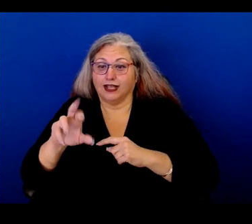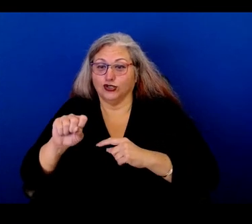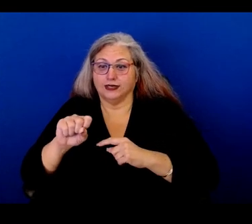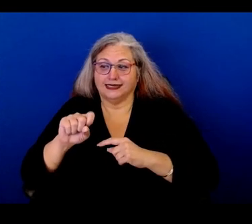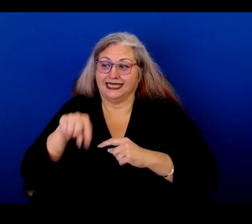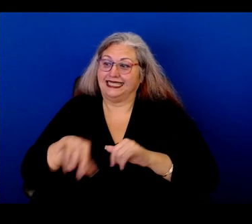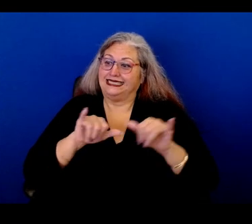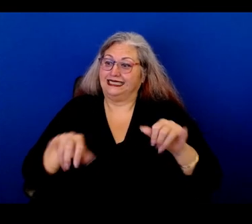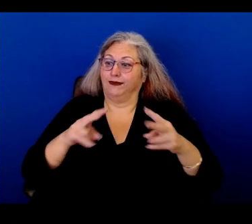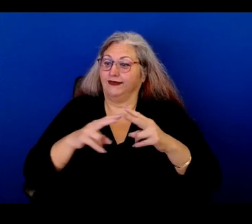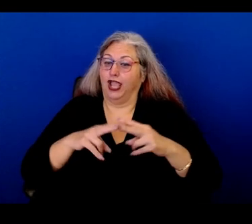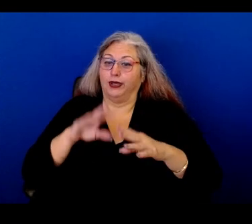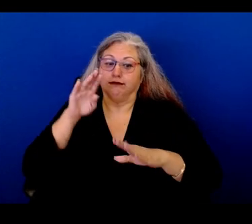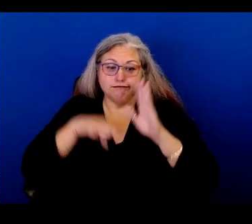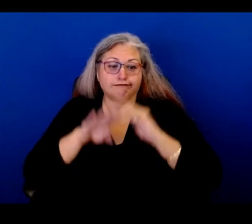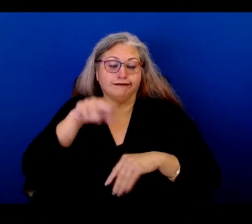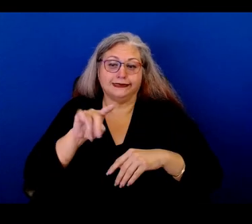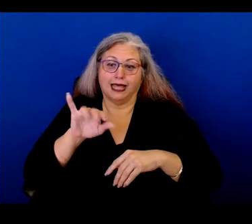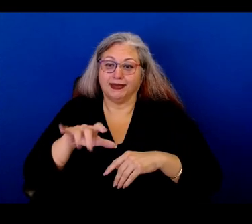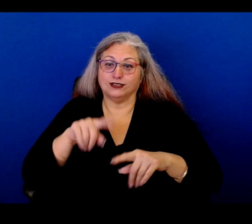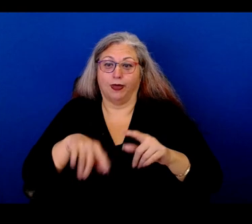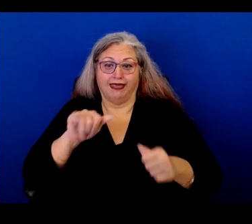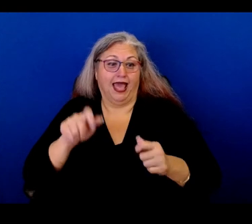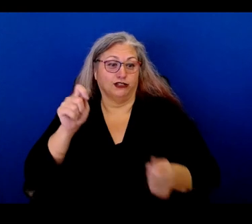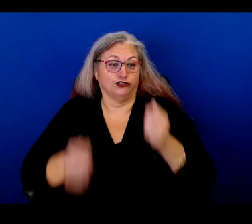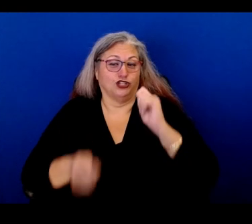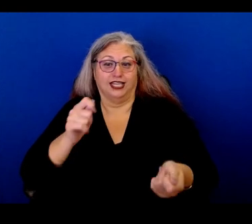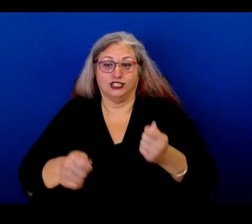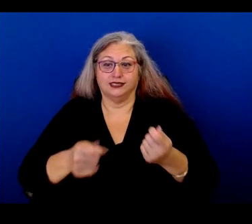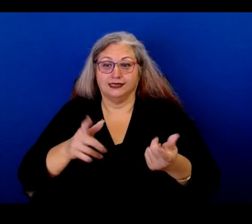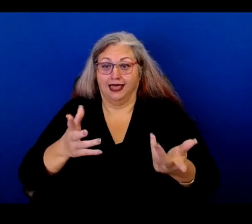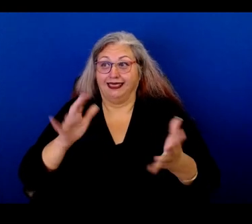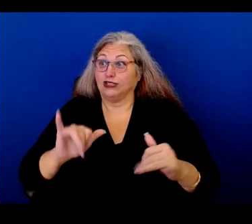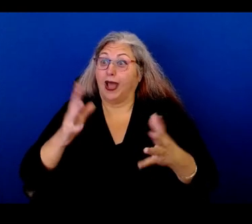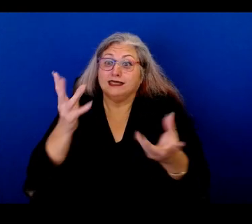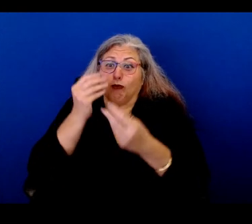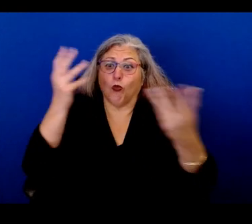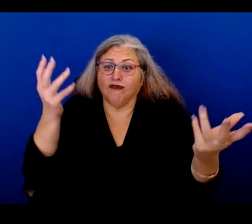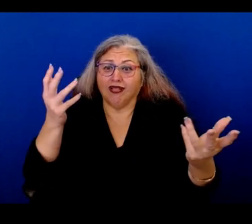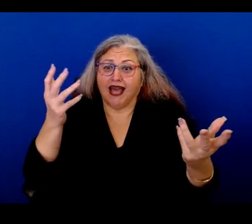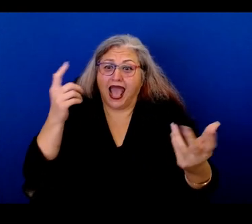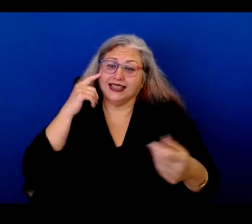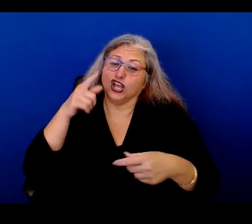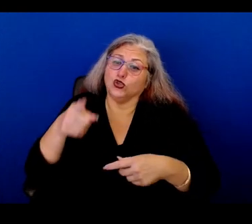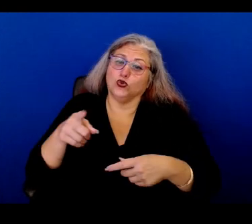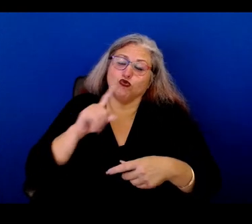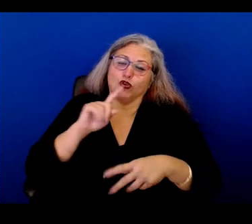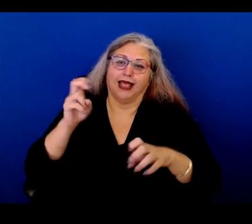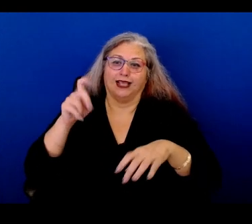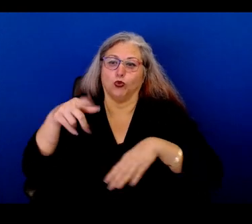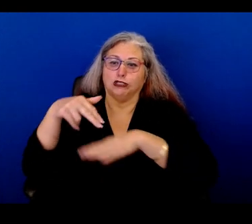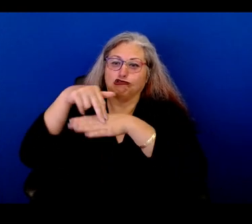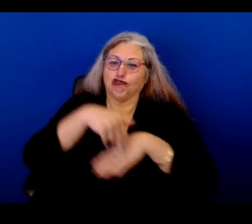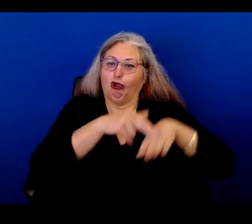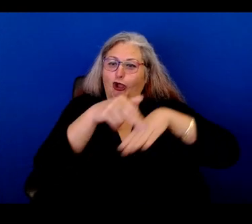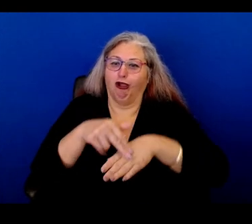dynamic system, right? And so this dynamism changes things, and that's the beauty of it. And I think you're such a surfer of